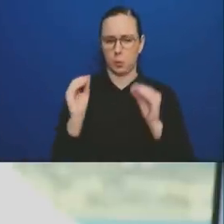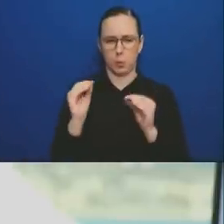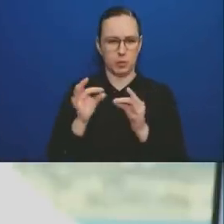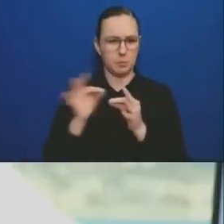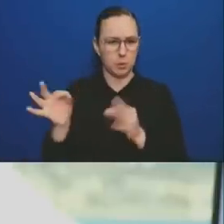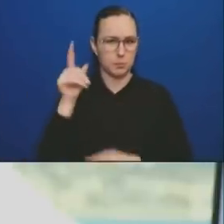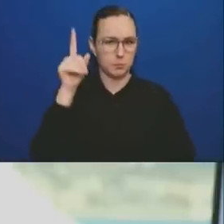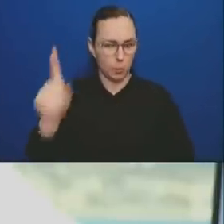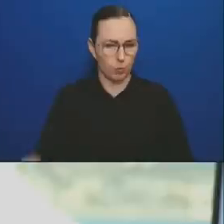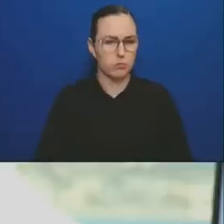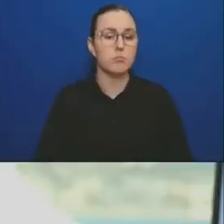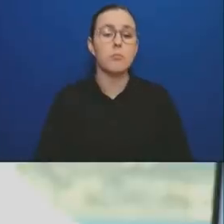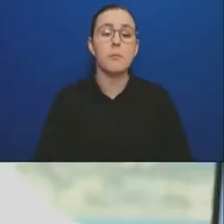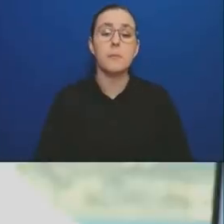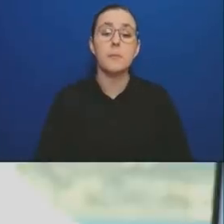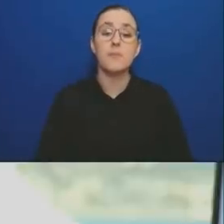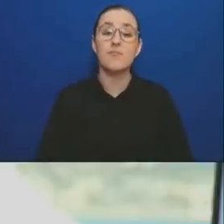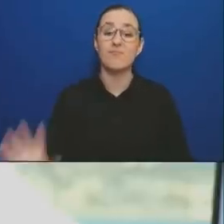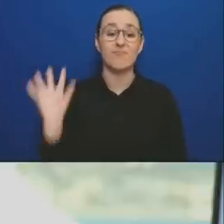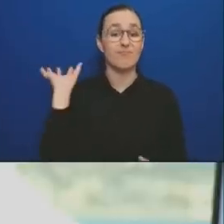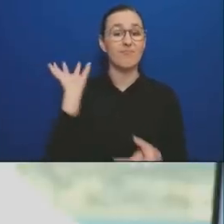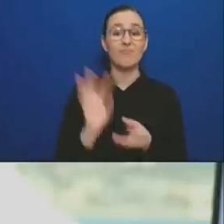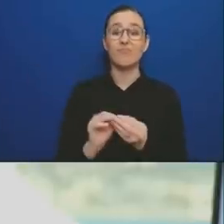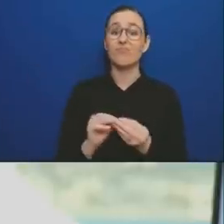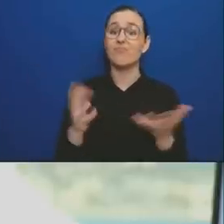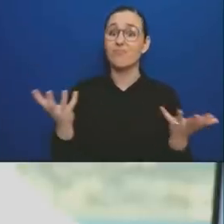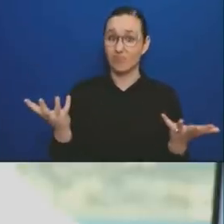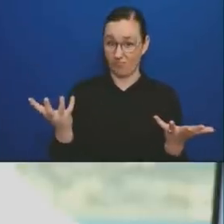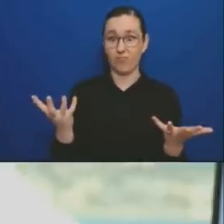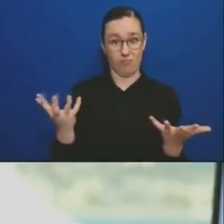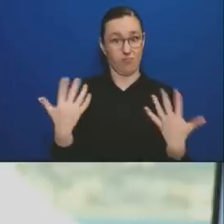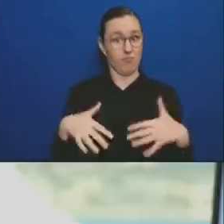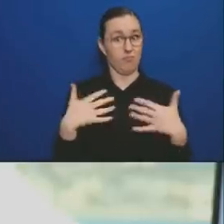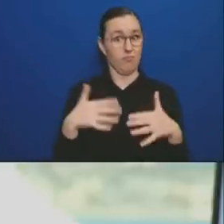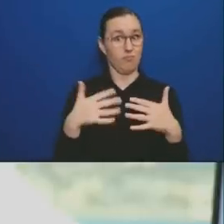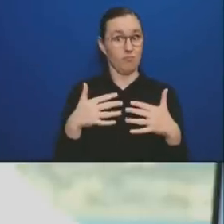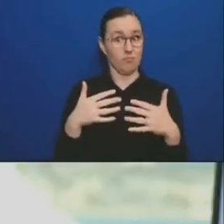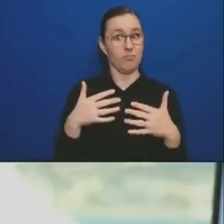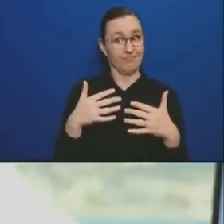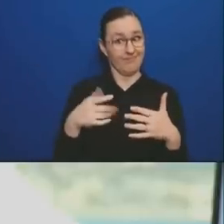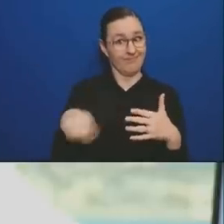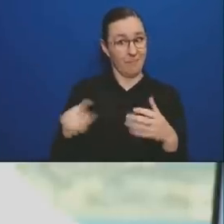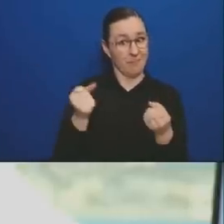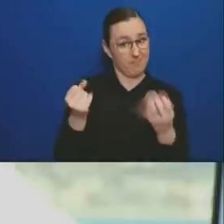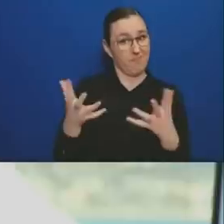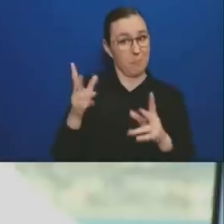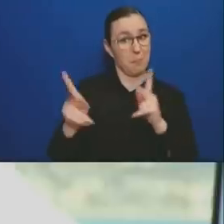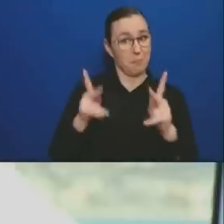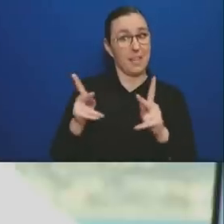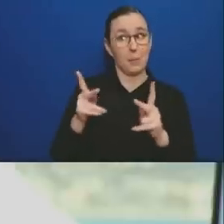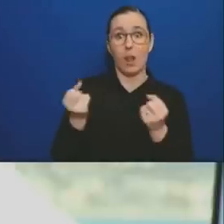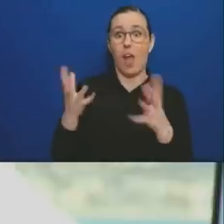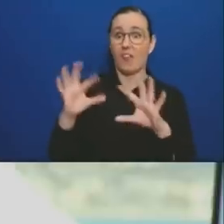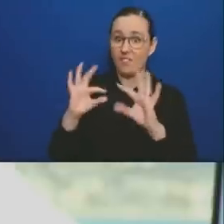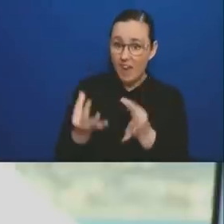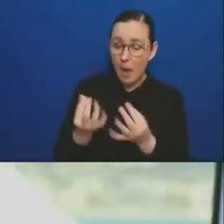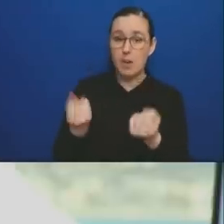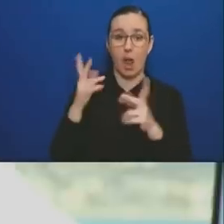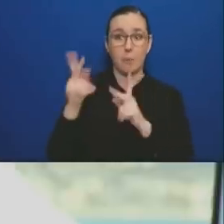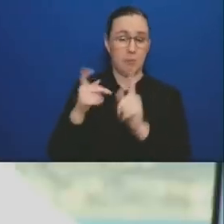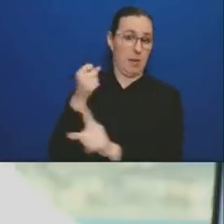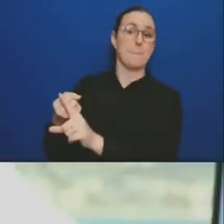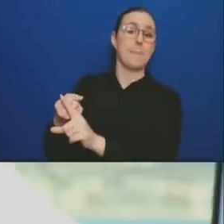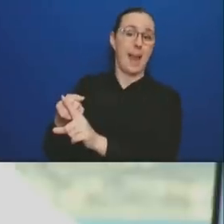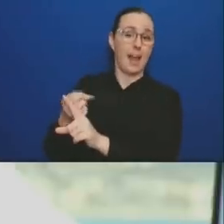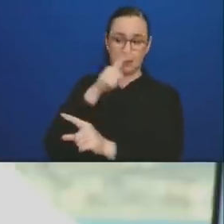were postponed in the Northern Health Authority. And just to put that in context, that's a significant number, and it's impacting a lot of people